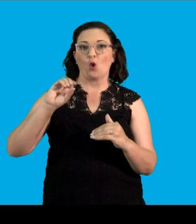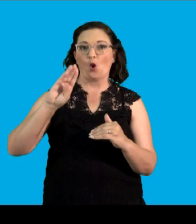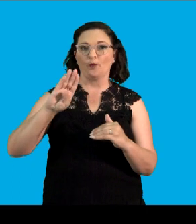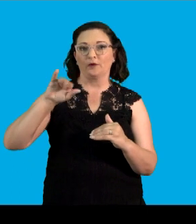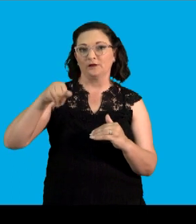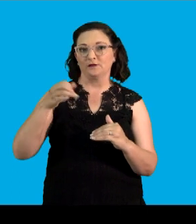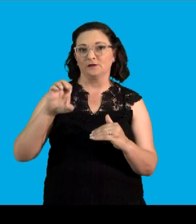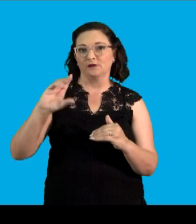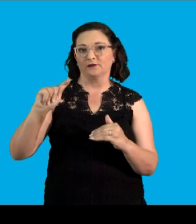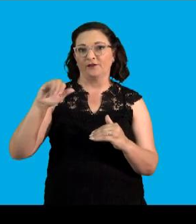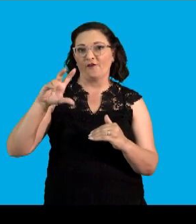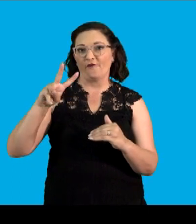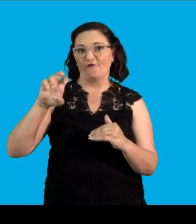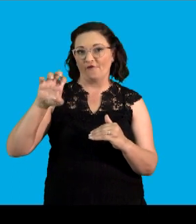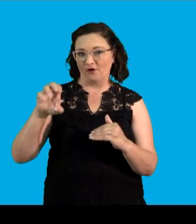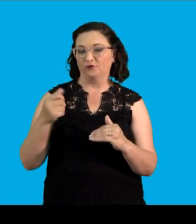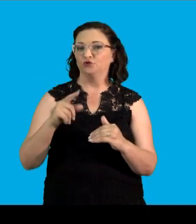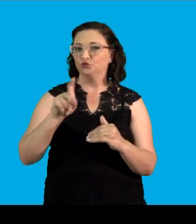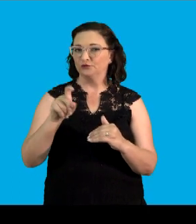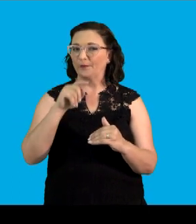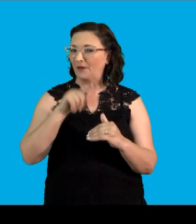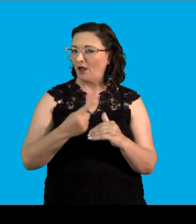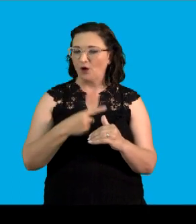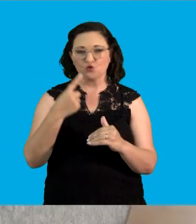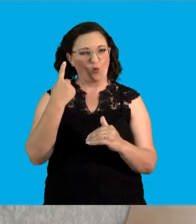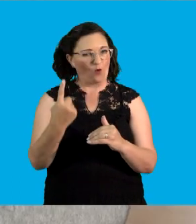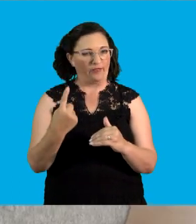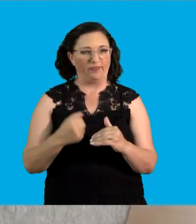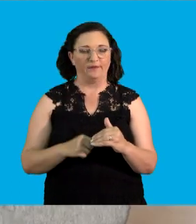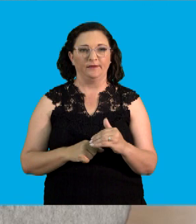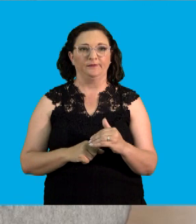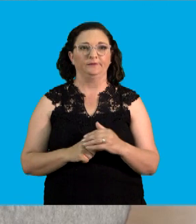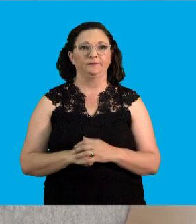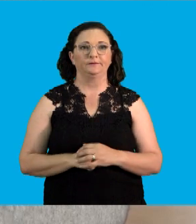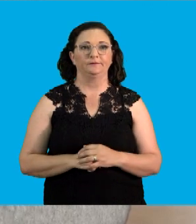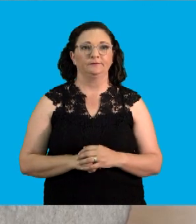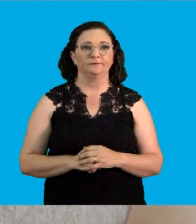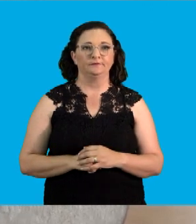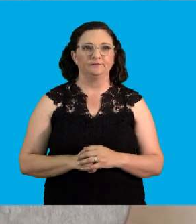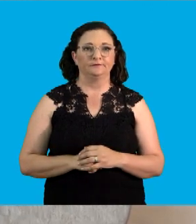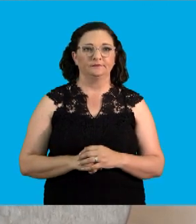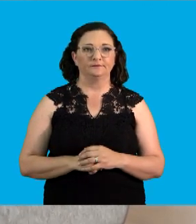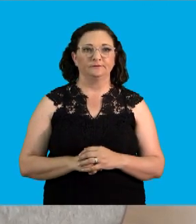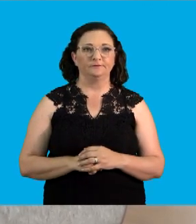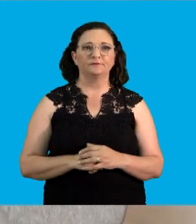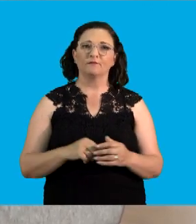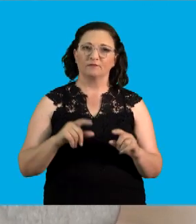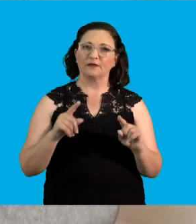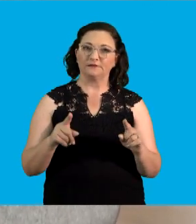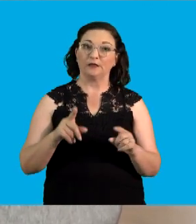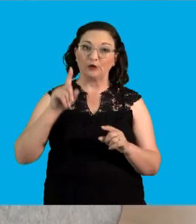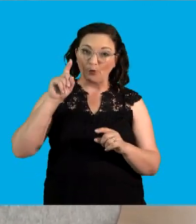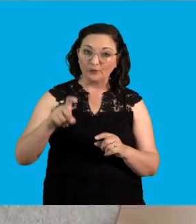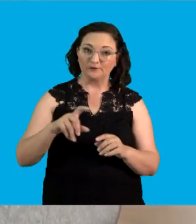questions. So there's only one answer to this question. Very easy. No one is expected to be failing this section because